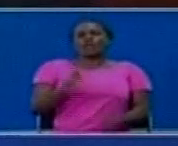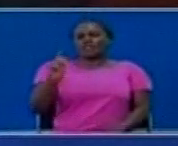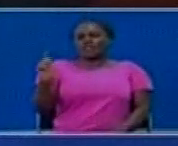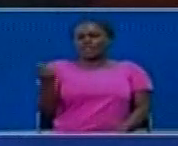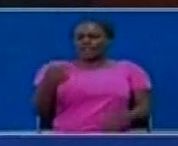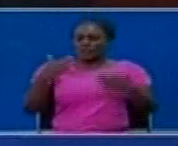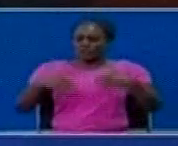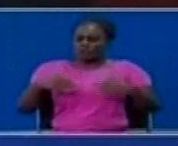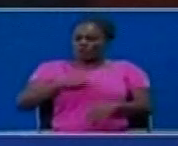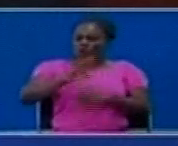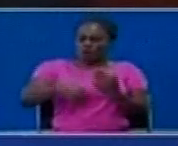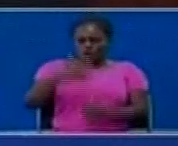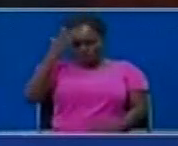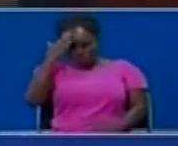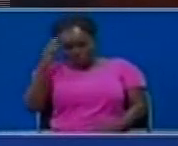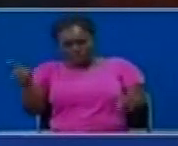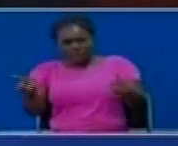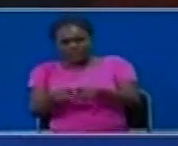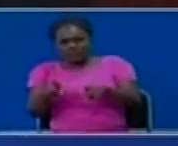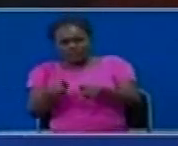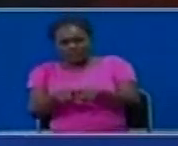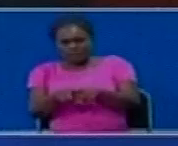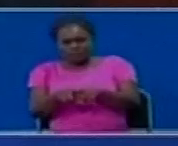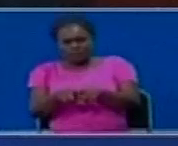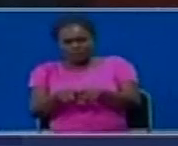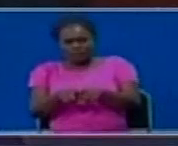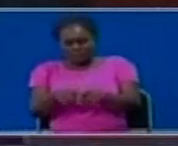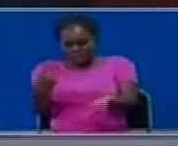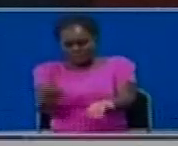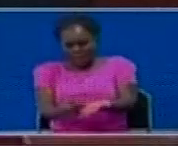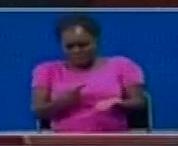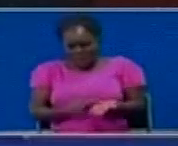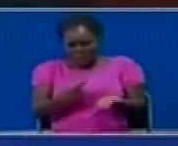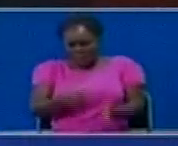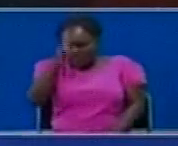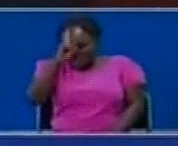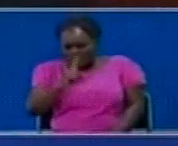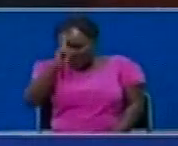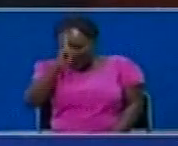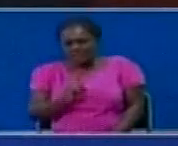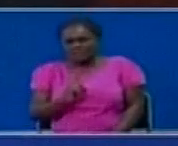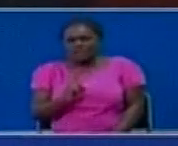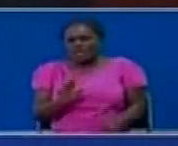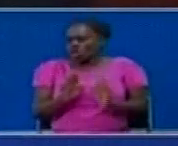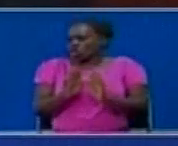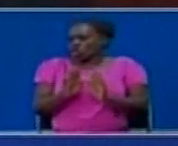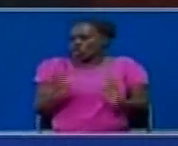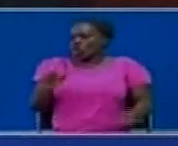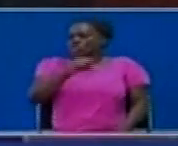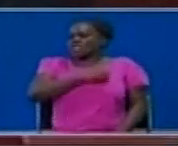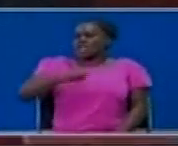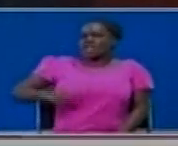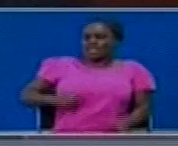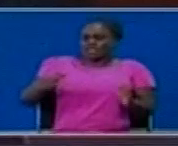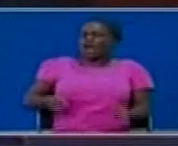know that even at the most vibrant of debates in this house, there's not a single senator who